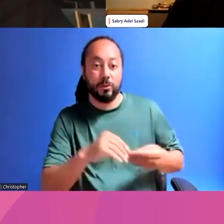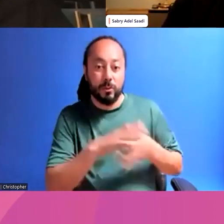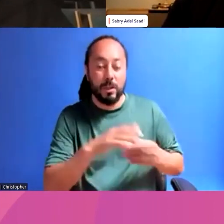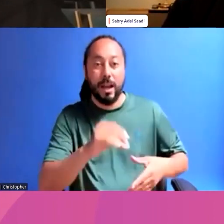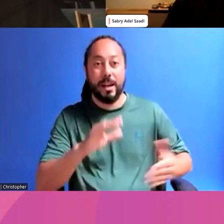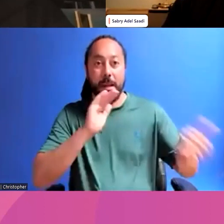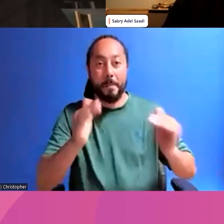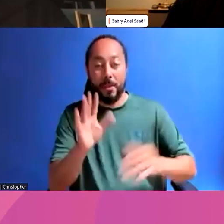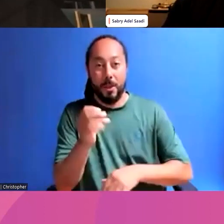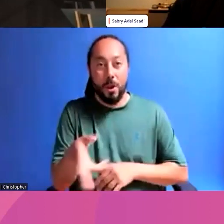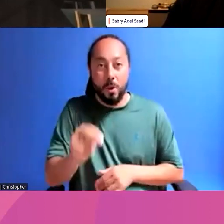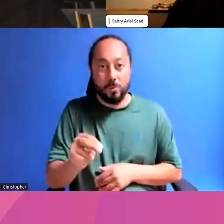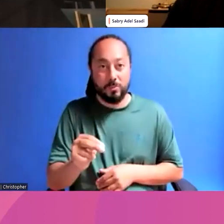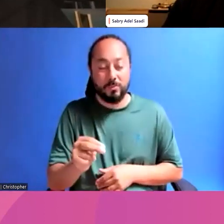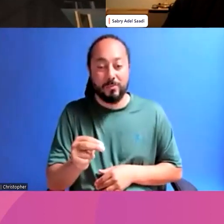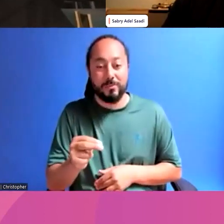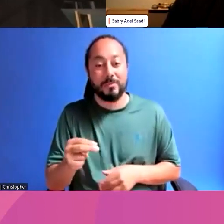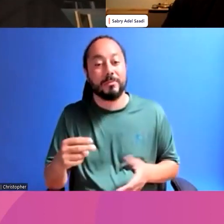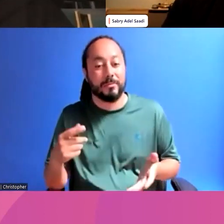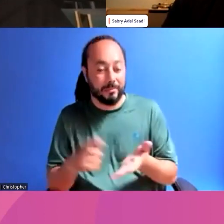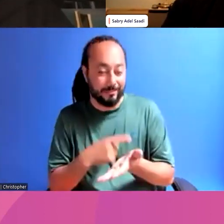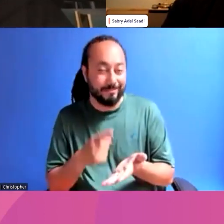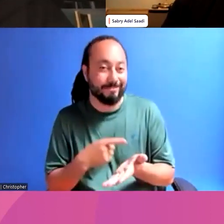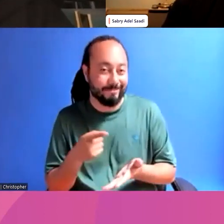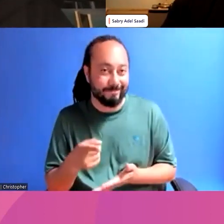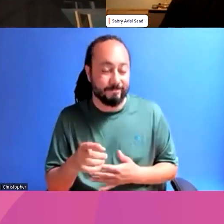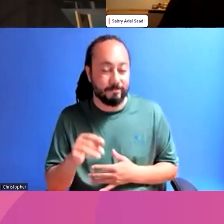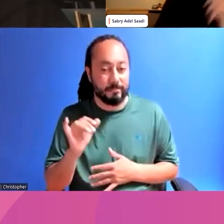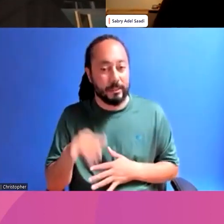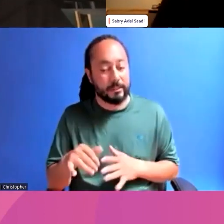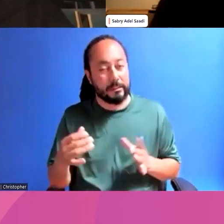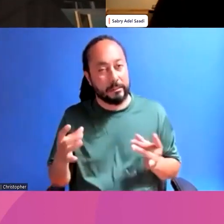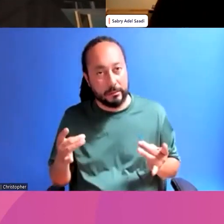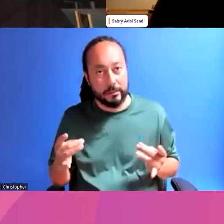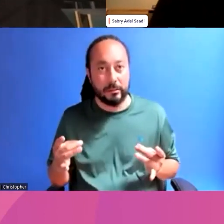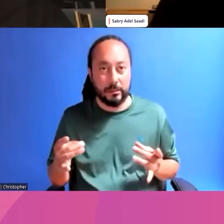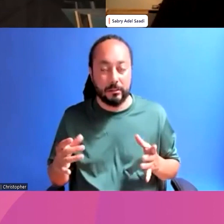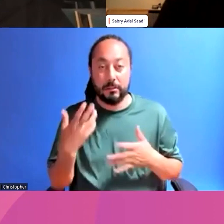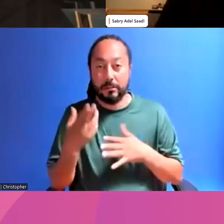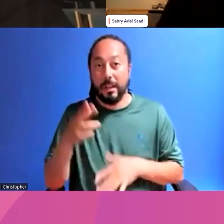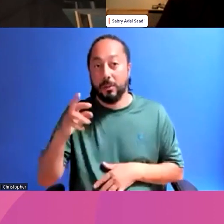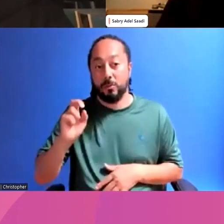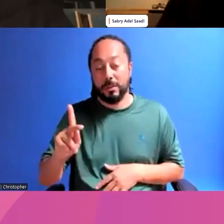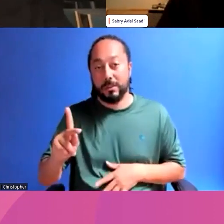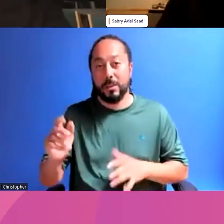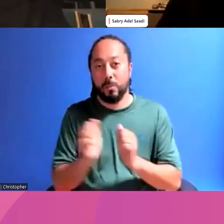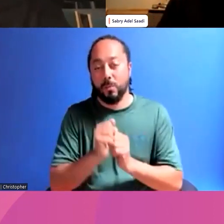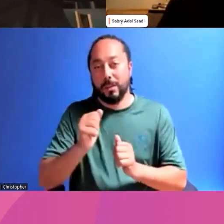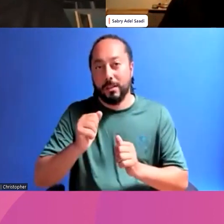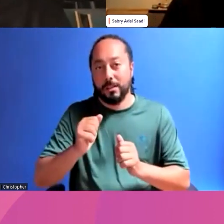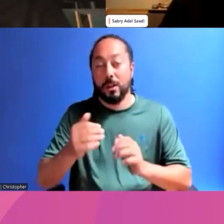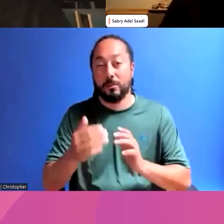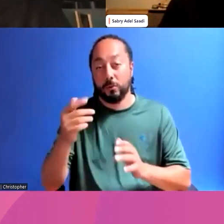comparing it to their own. And so I think that that's why maybe there is sometimes a greater risk of